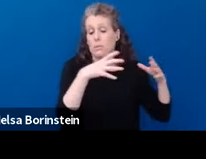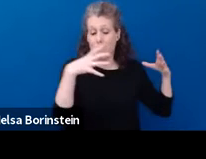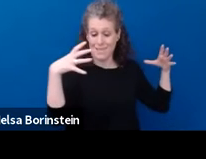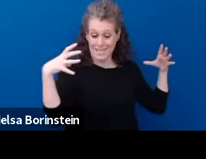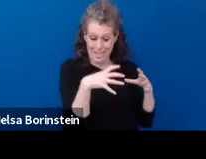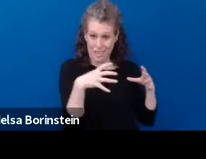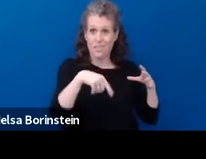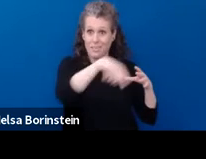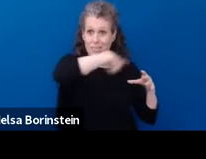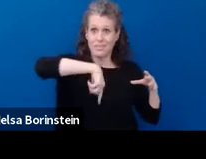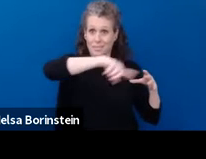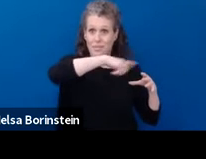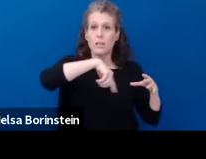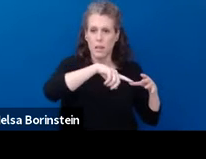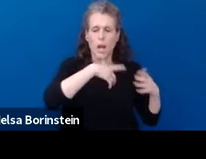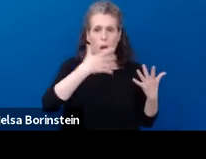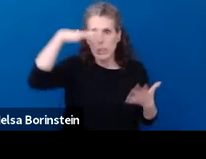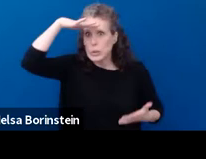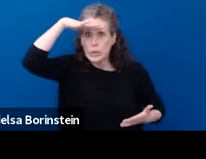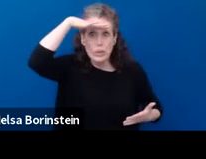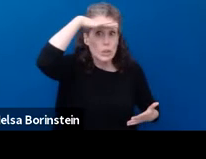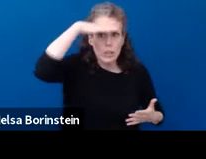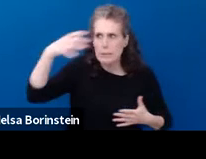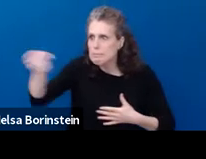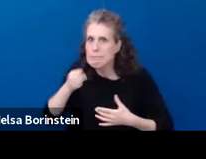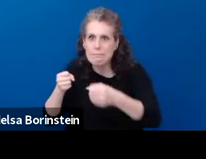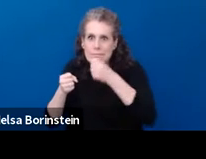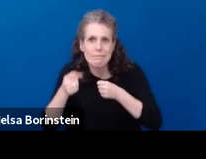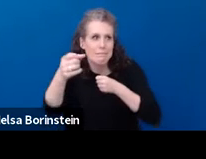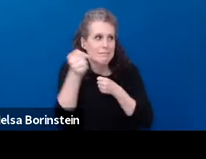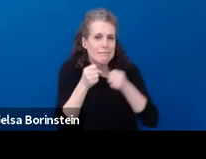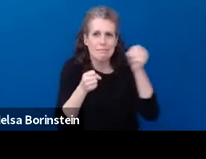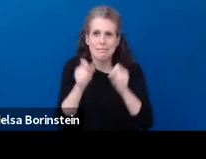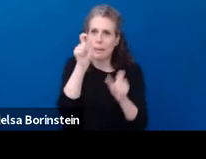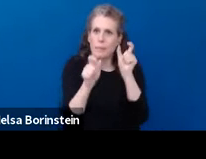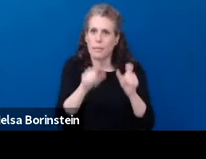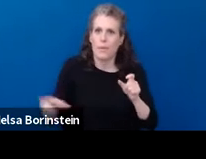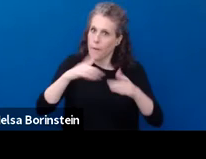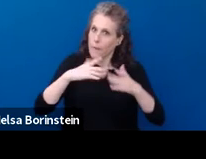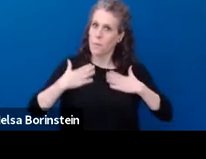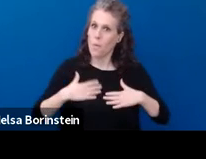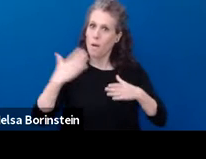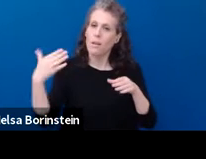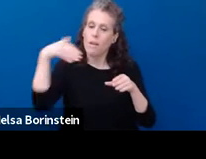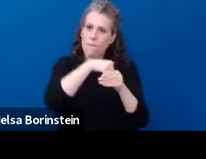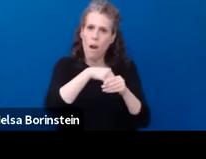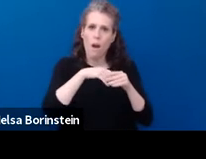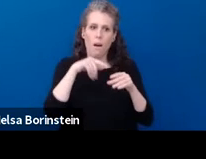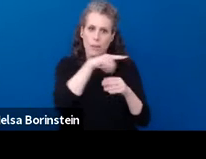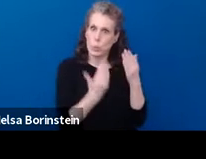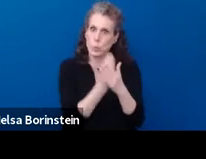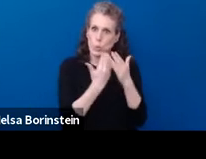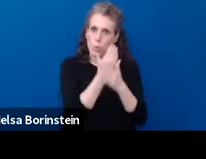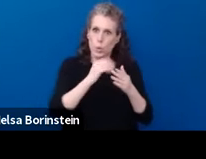team to be able to find those individuals who wanted to be part of developing